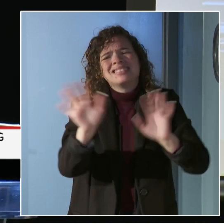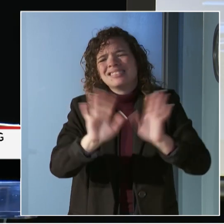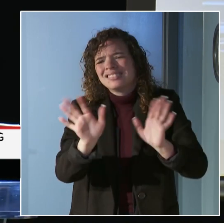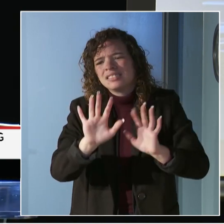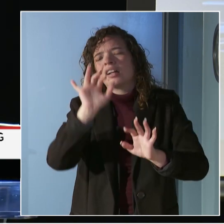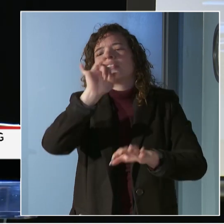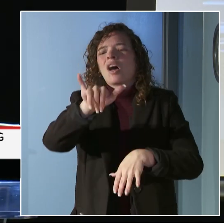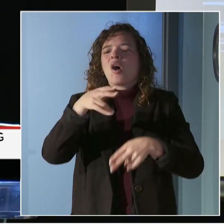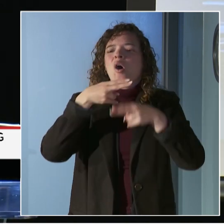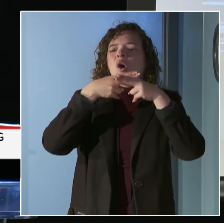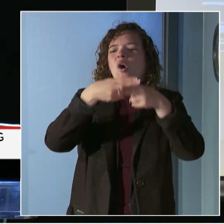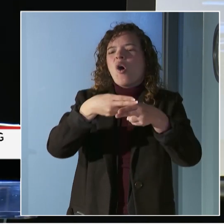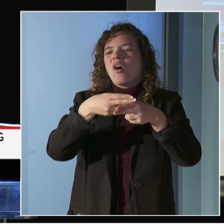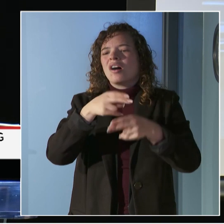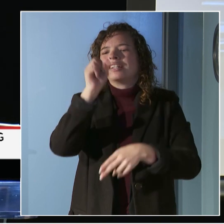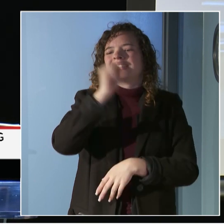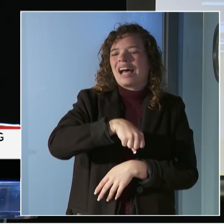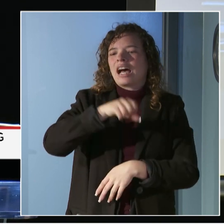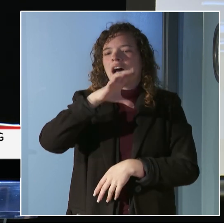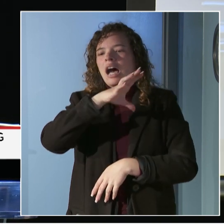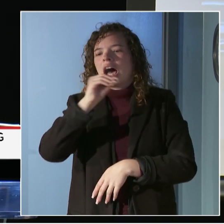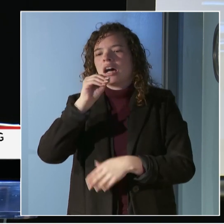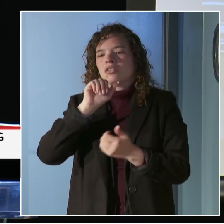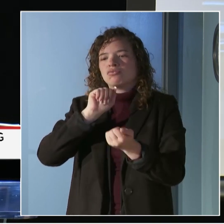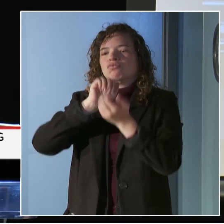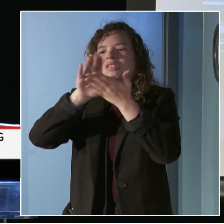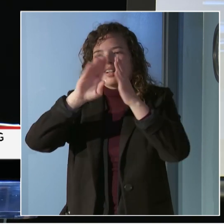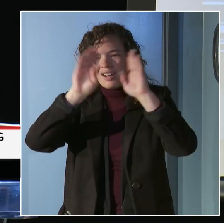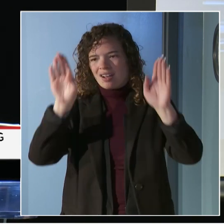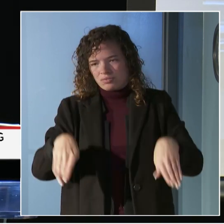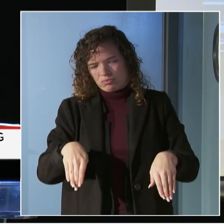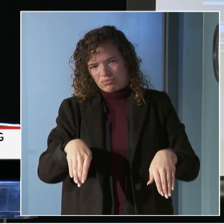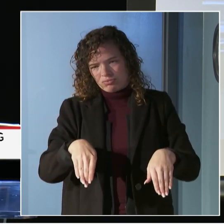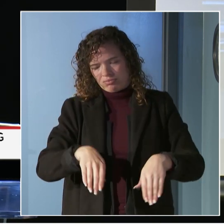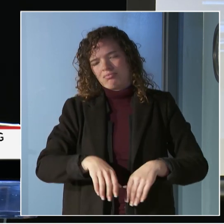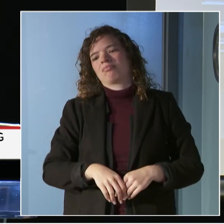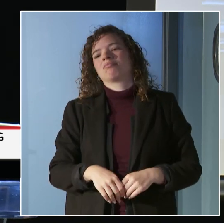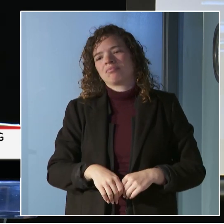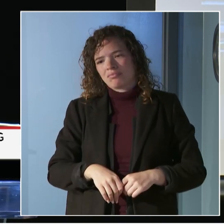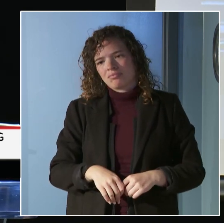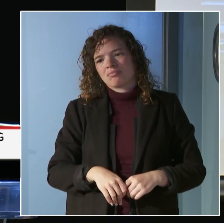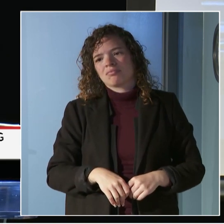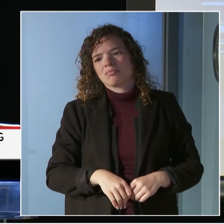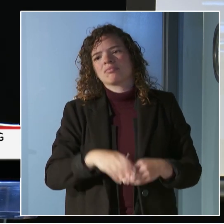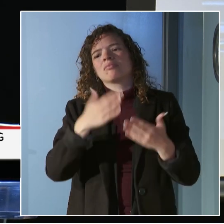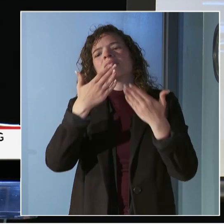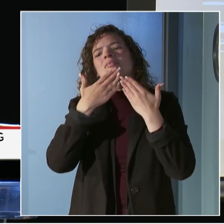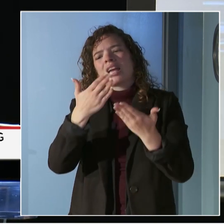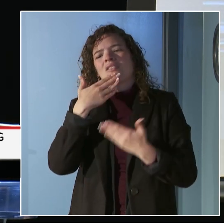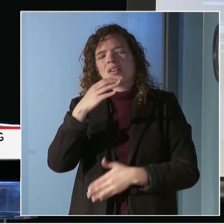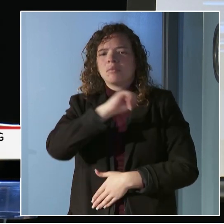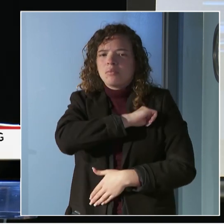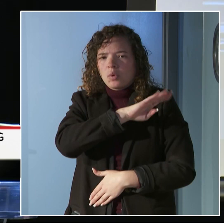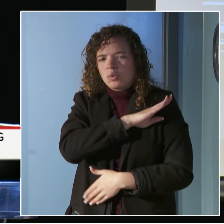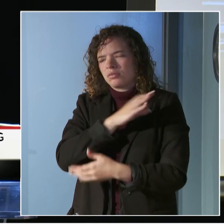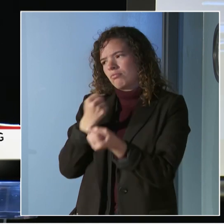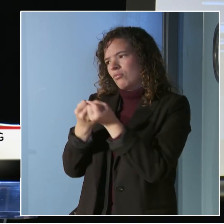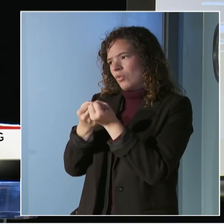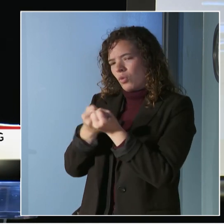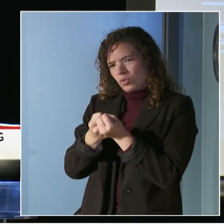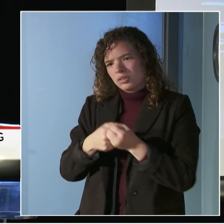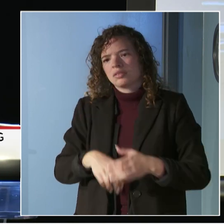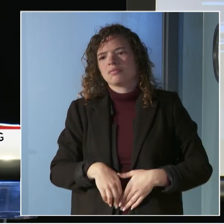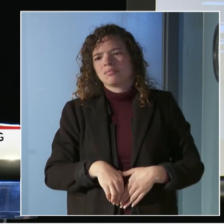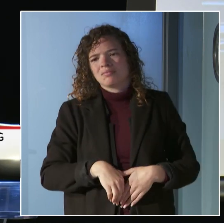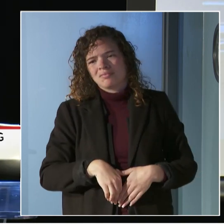great leader on these issues, so thank you, Mayor. So we really must be intentional and proactive when we think